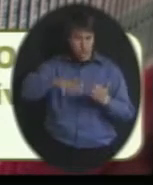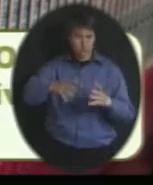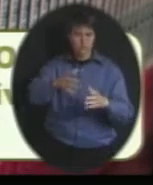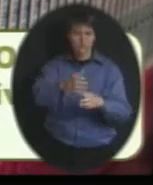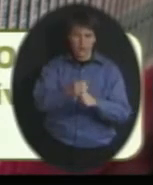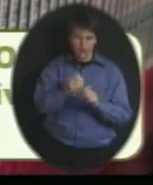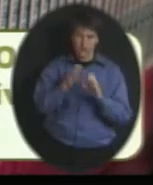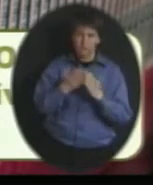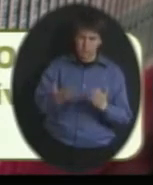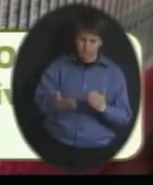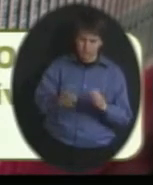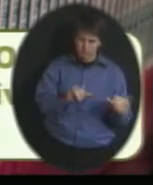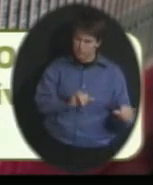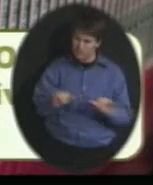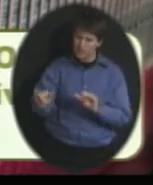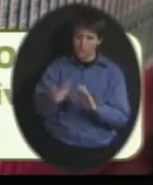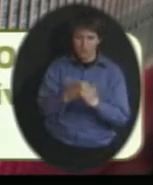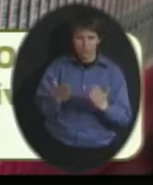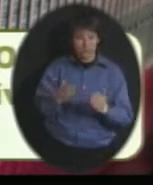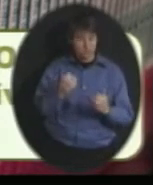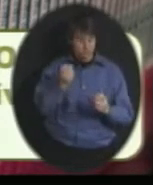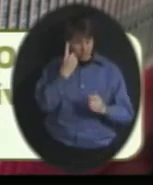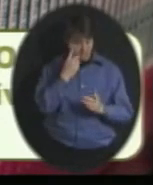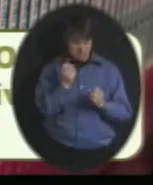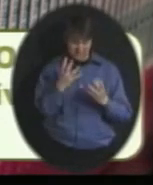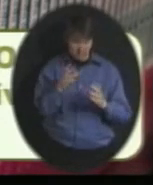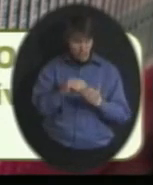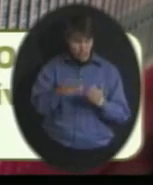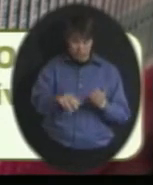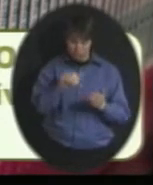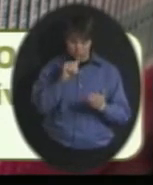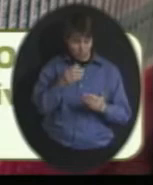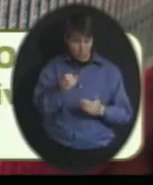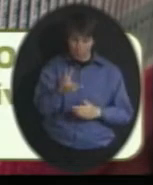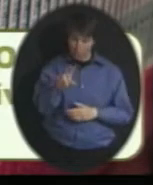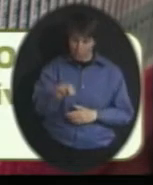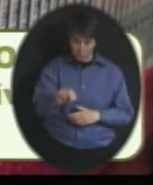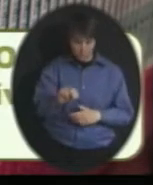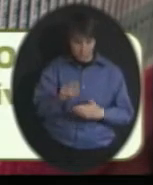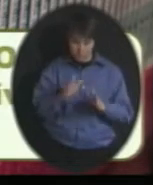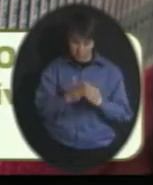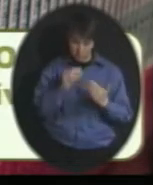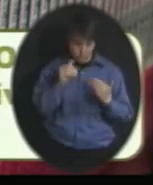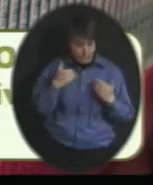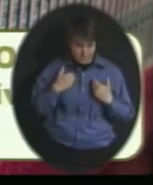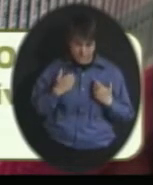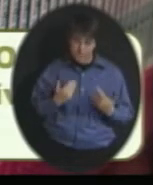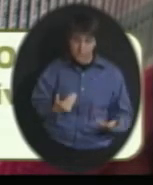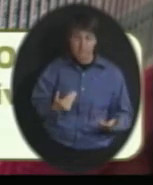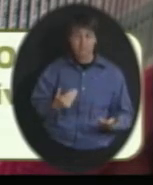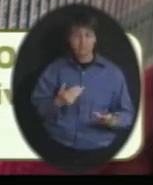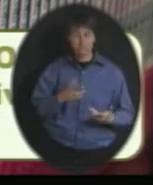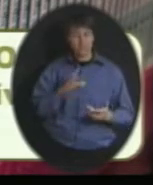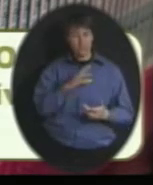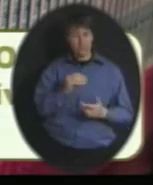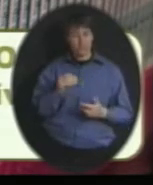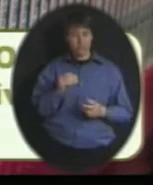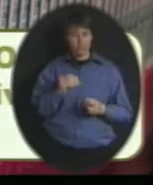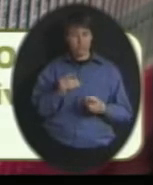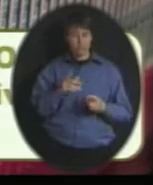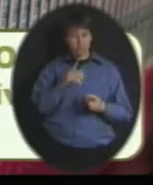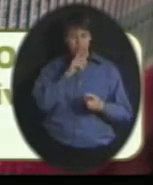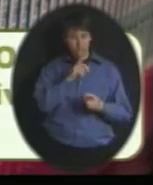was a book, like I said, a lot of these kids don't own books, so this was really important to them. And it was through the